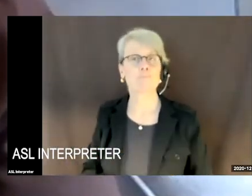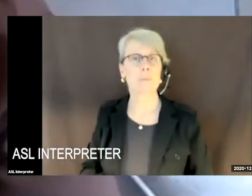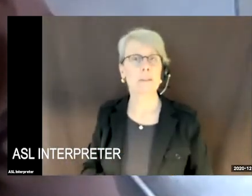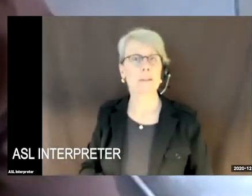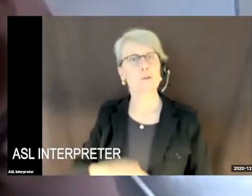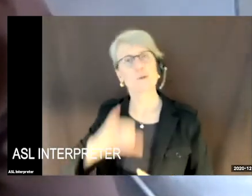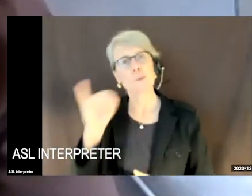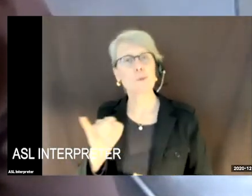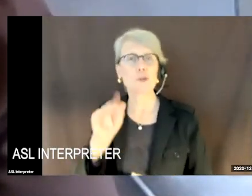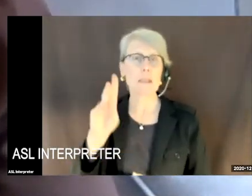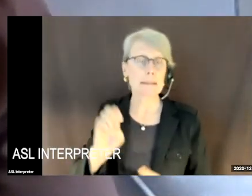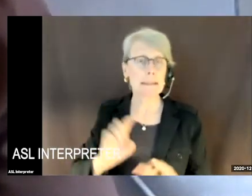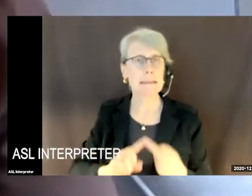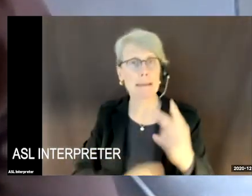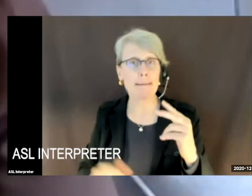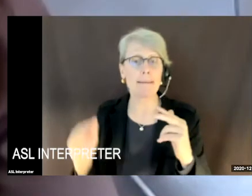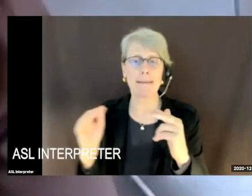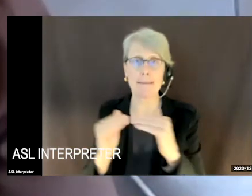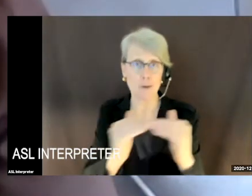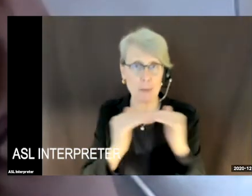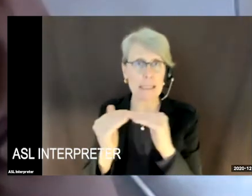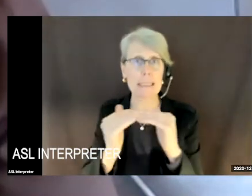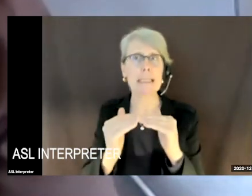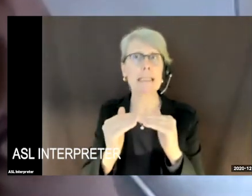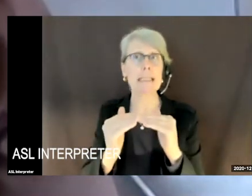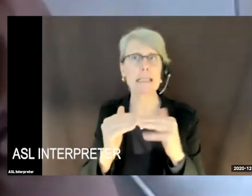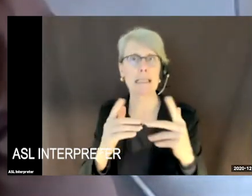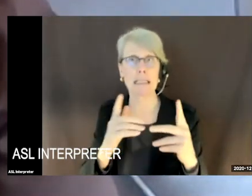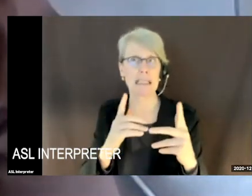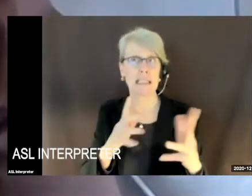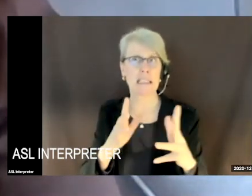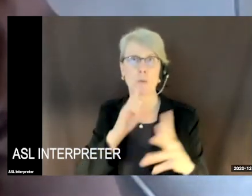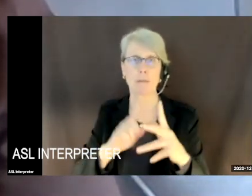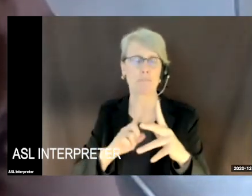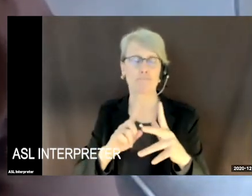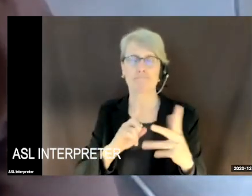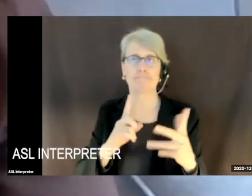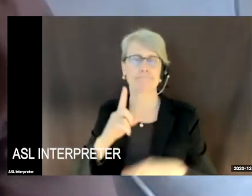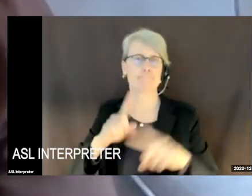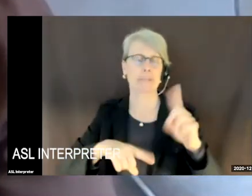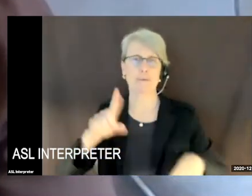shift justice and equity and security matters all over the place.